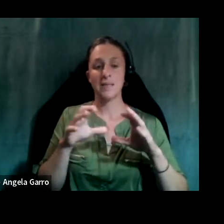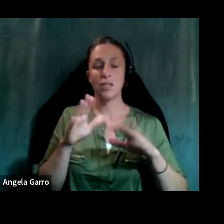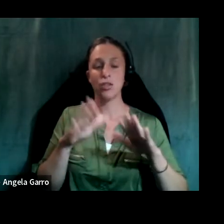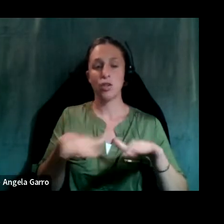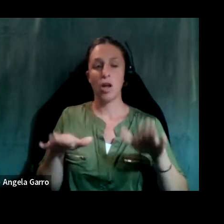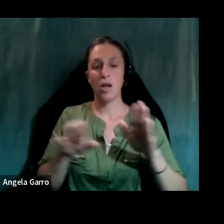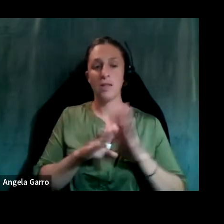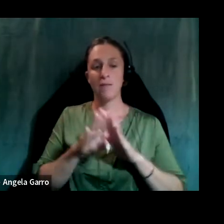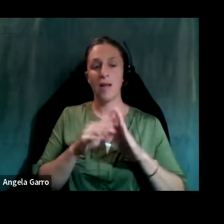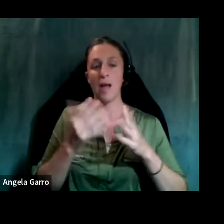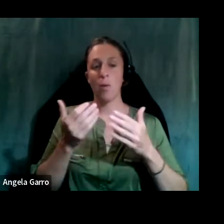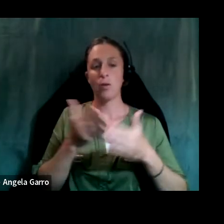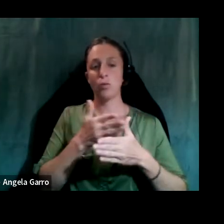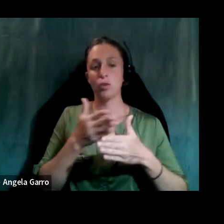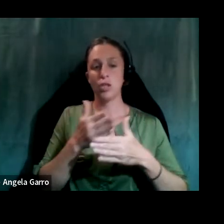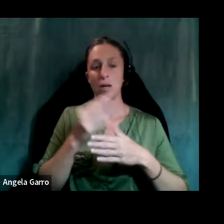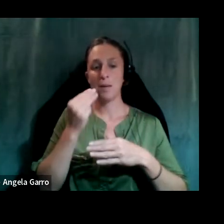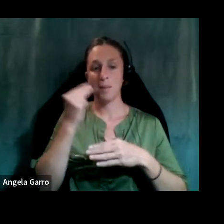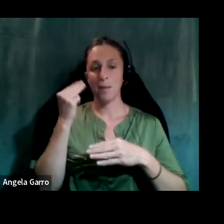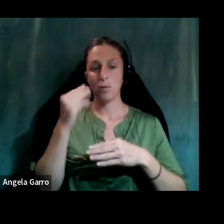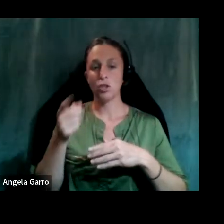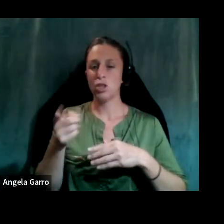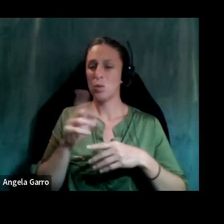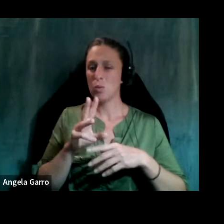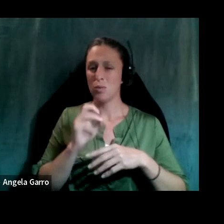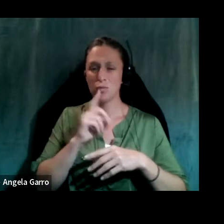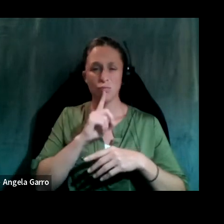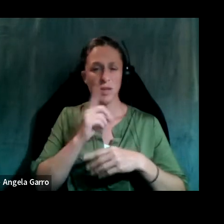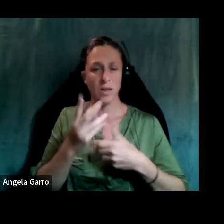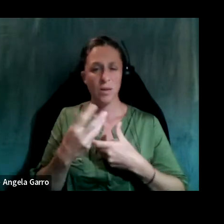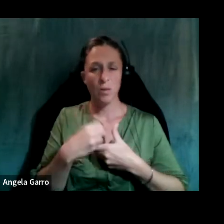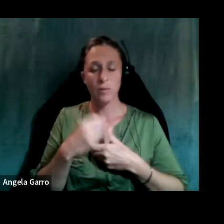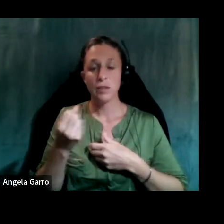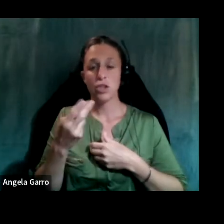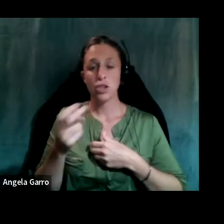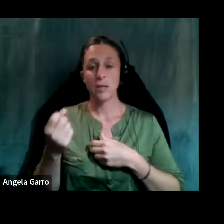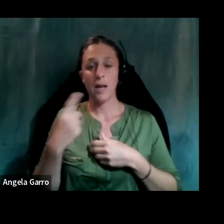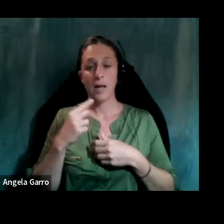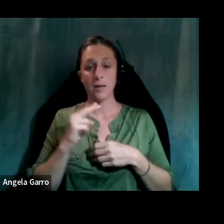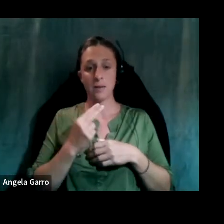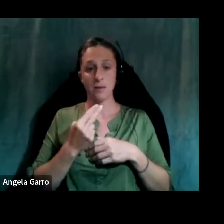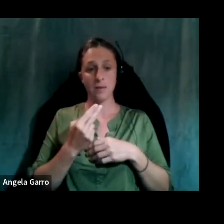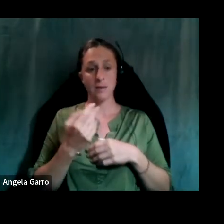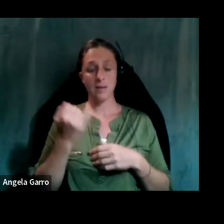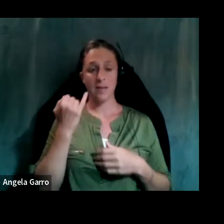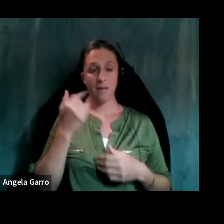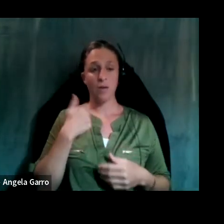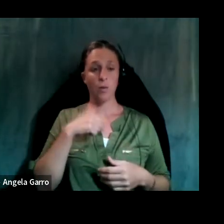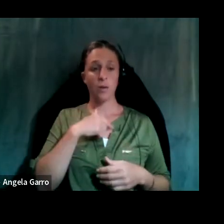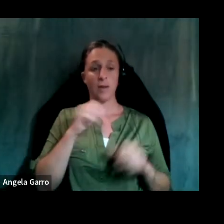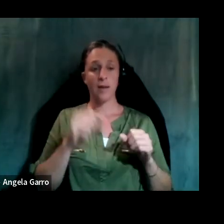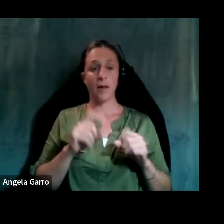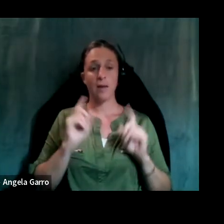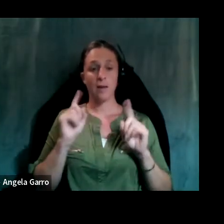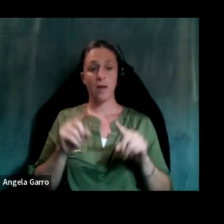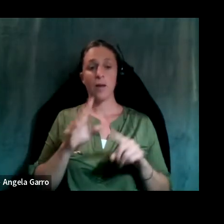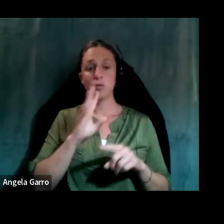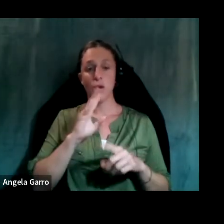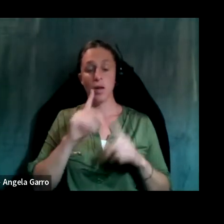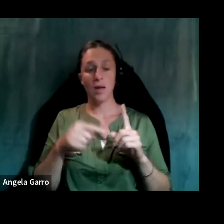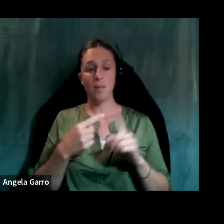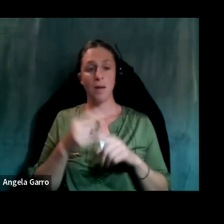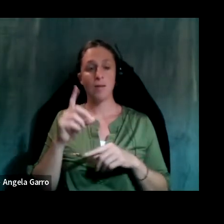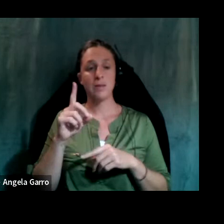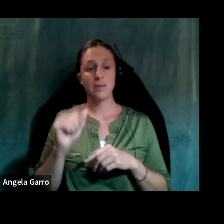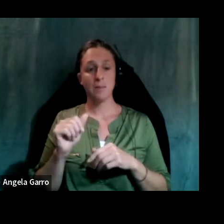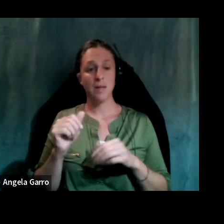share a memory. She was really inclusive, and she had asked us if we could come and talk to the kids about disability justice